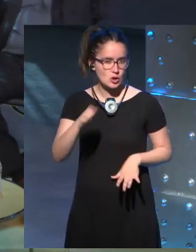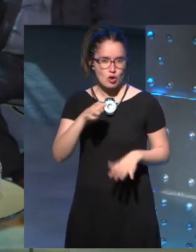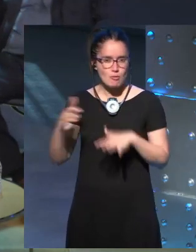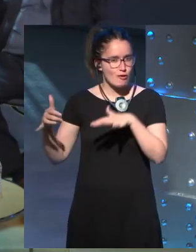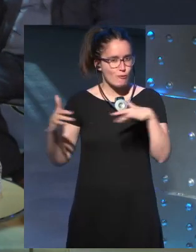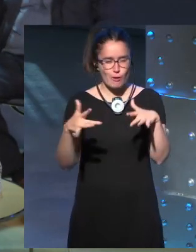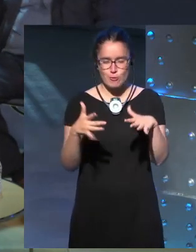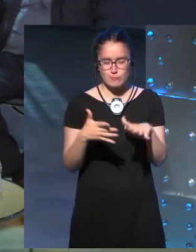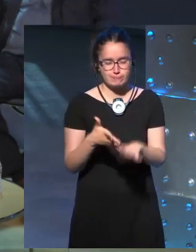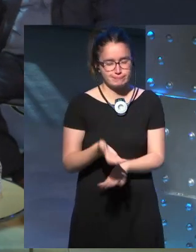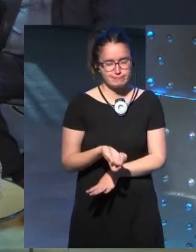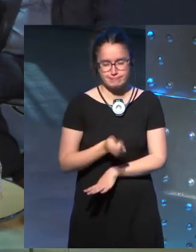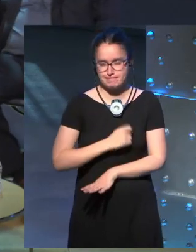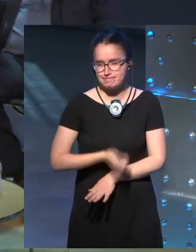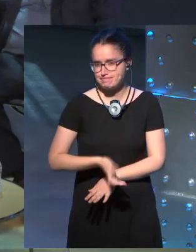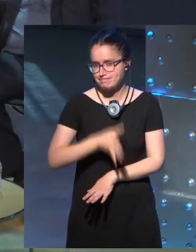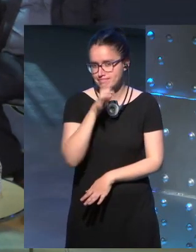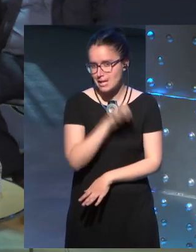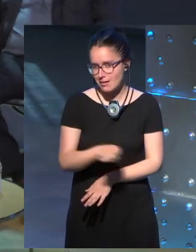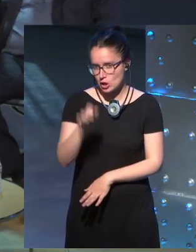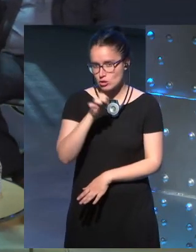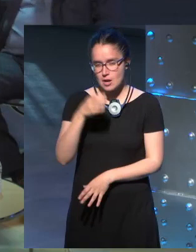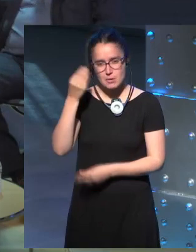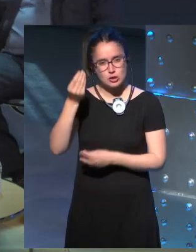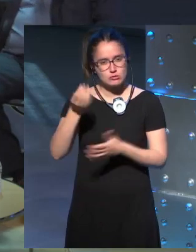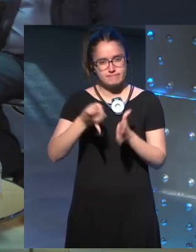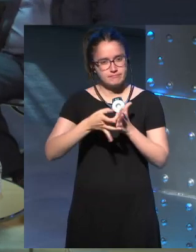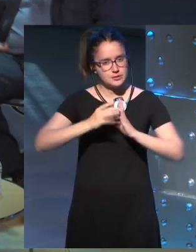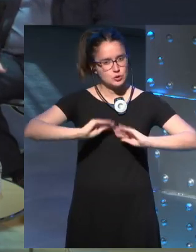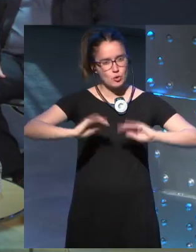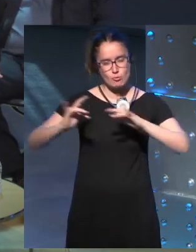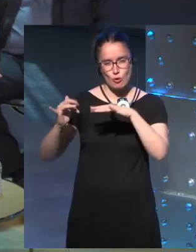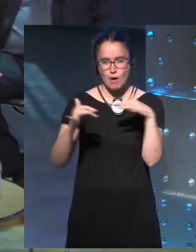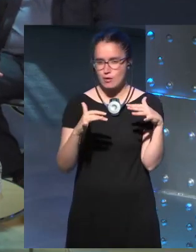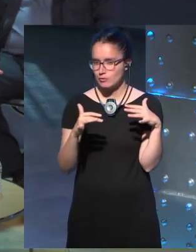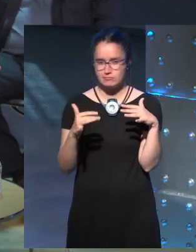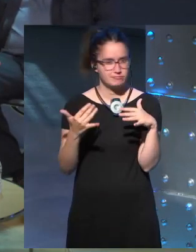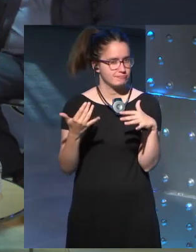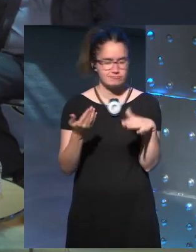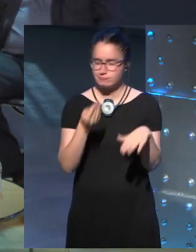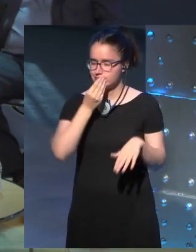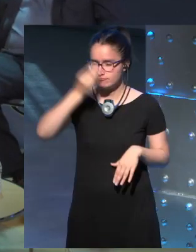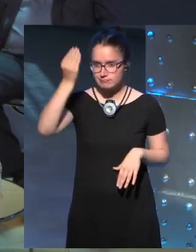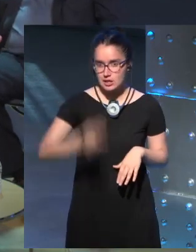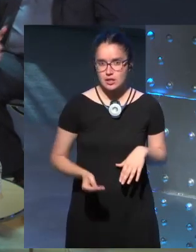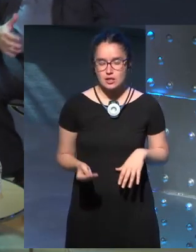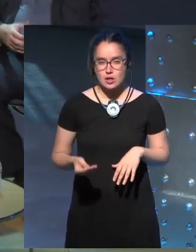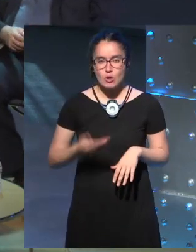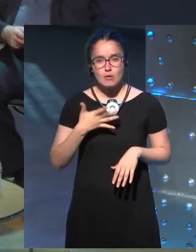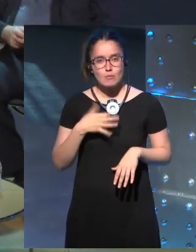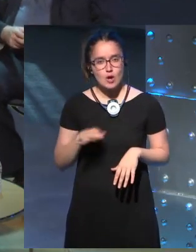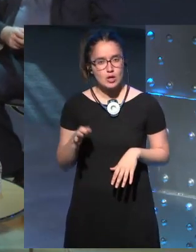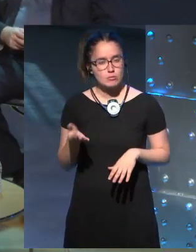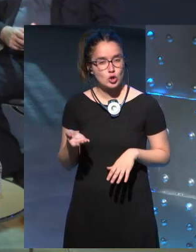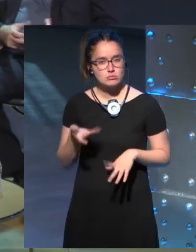the fascination that we had when he was a player was extraordinary. I think that his category as a player is